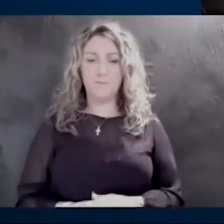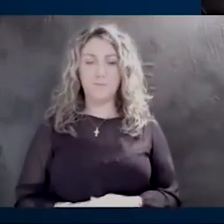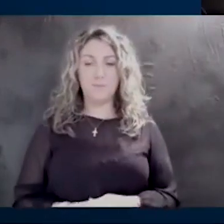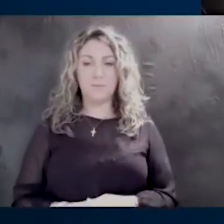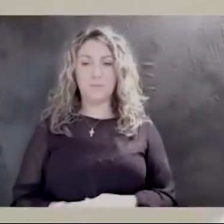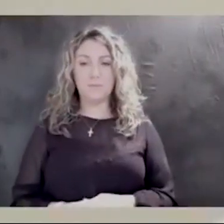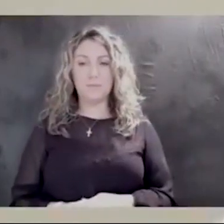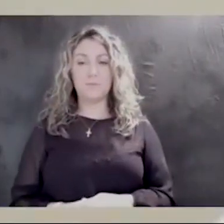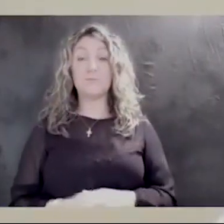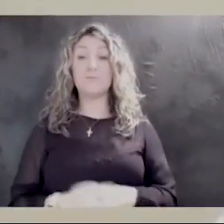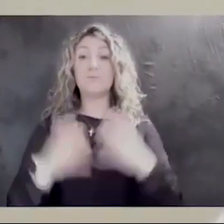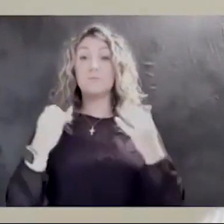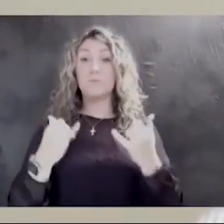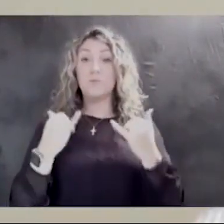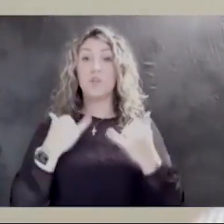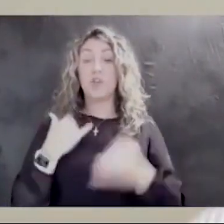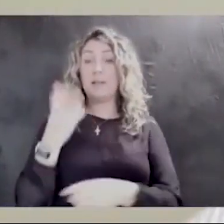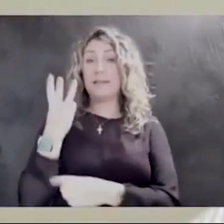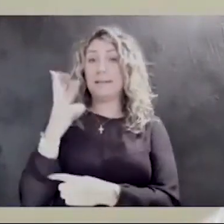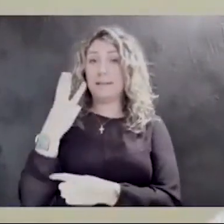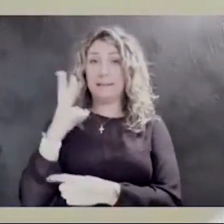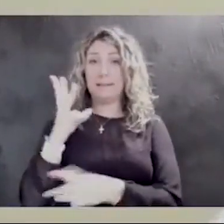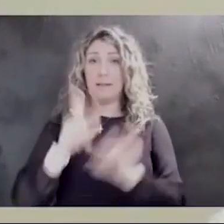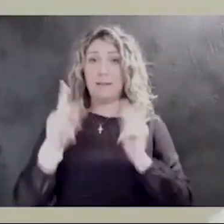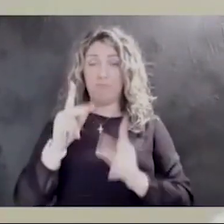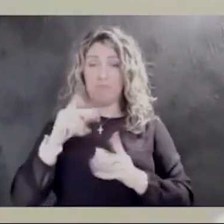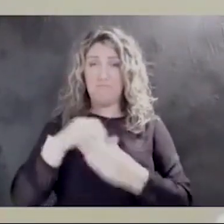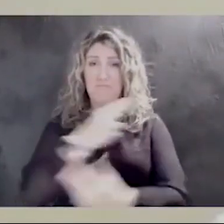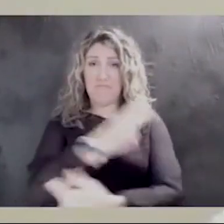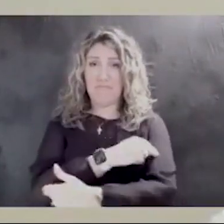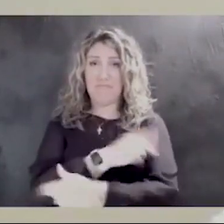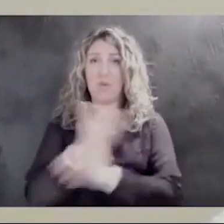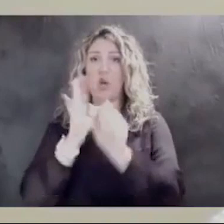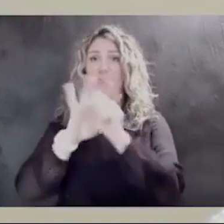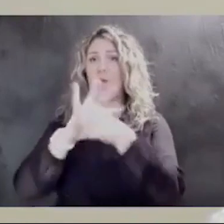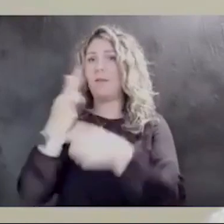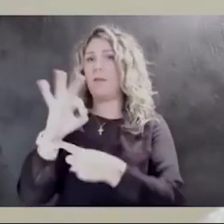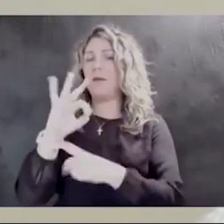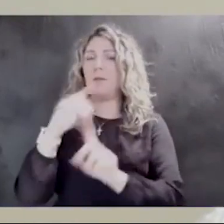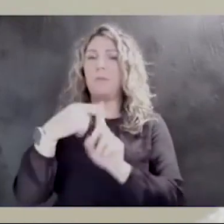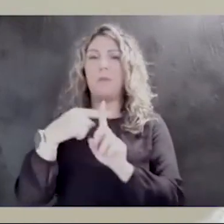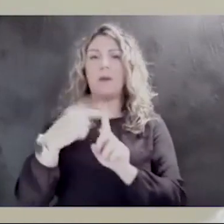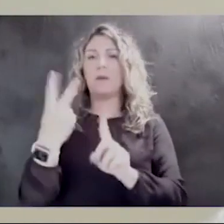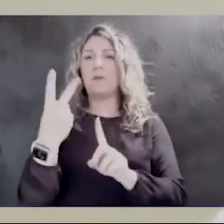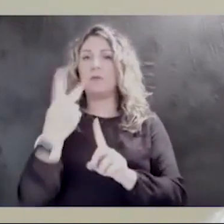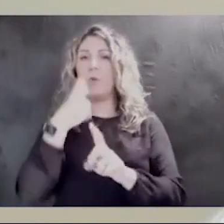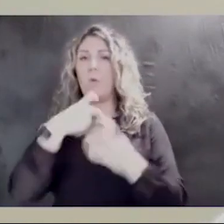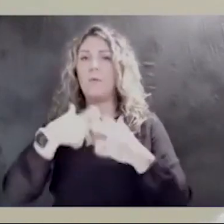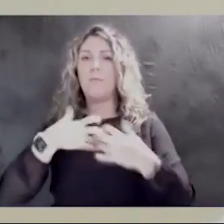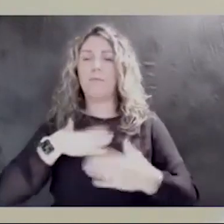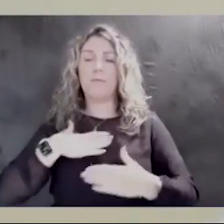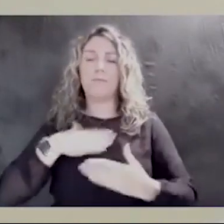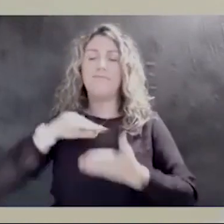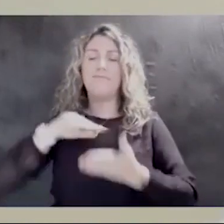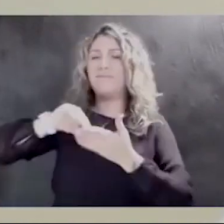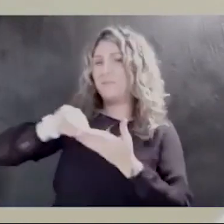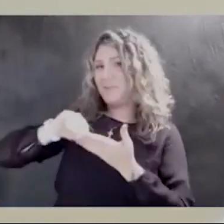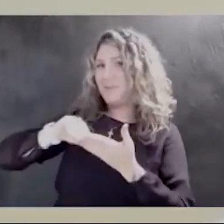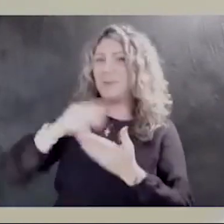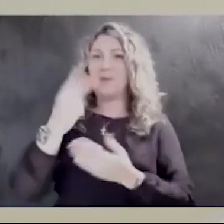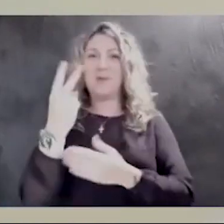So we currently have 16 people in the hospital that are COVID positive. We have 2 in the ventilator, 2 in the